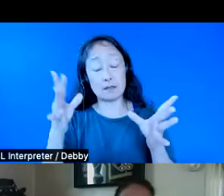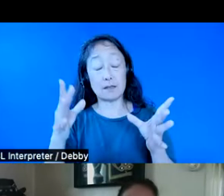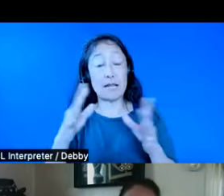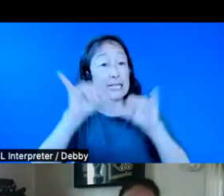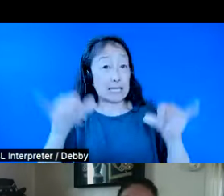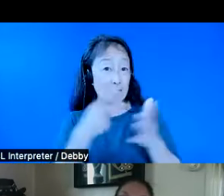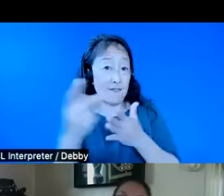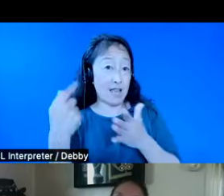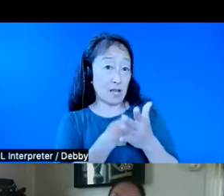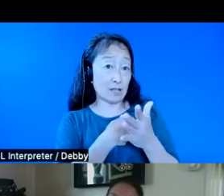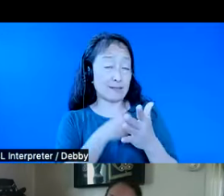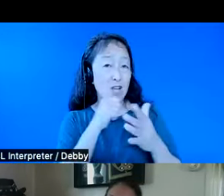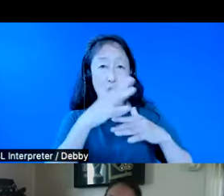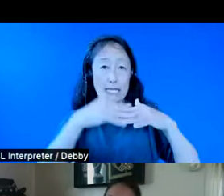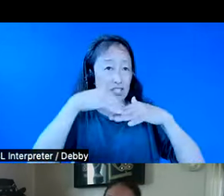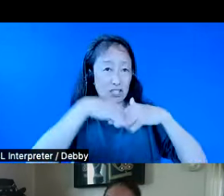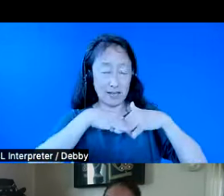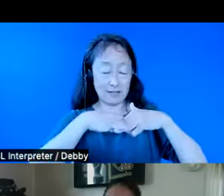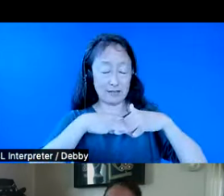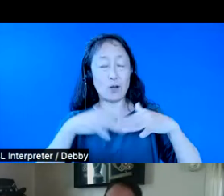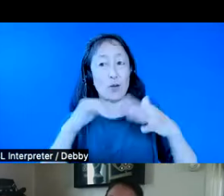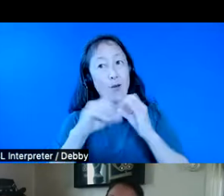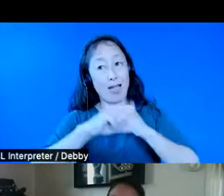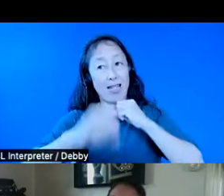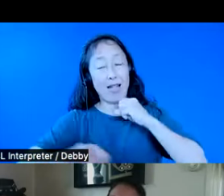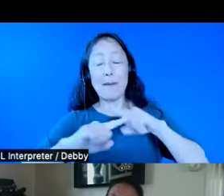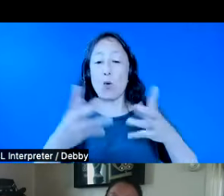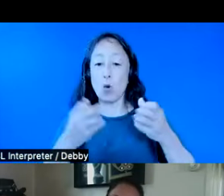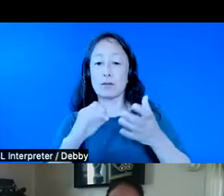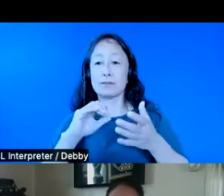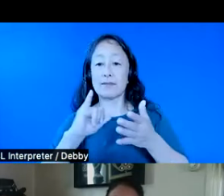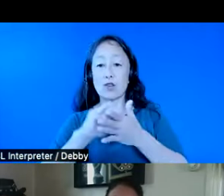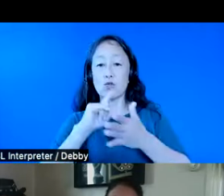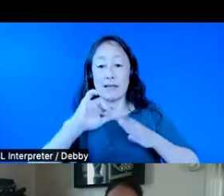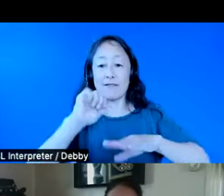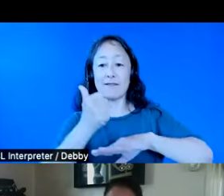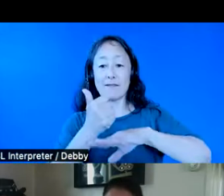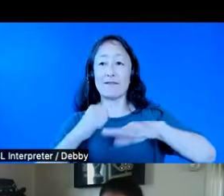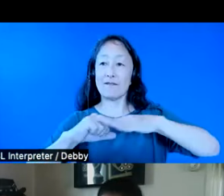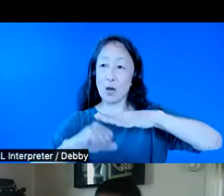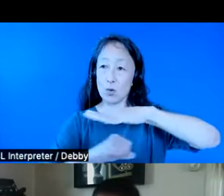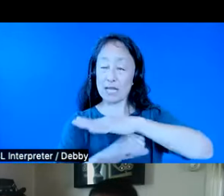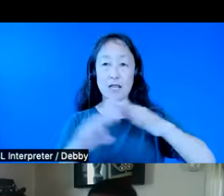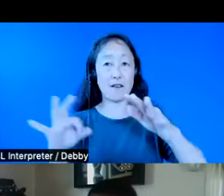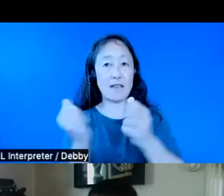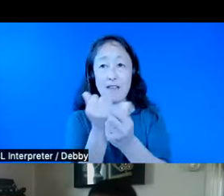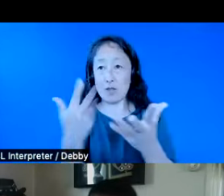that was very long, but I wanted that storytelling to be the foundation of everything we're going to go through in these next slides. I'm going to